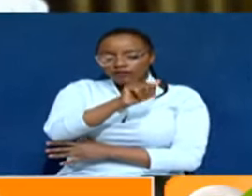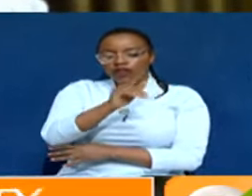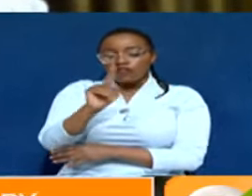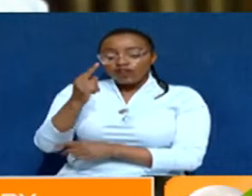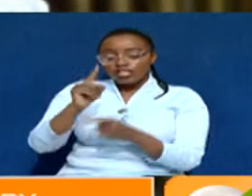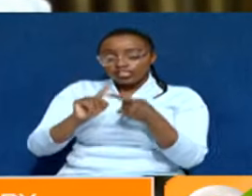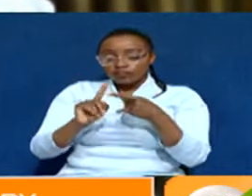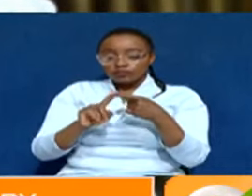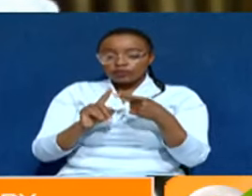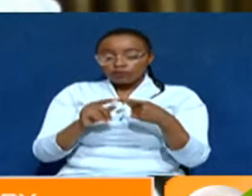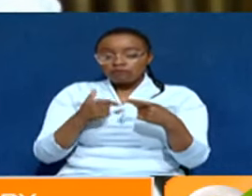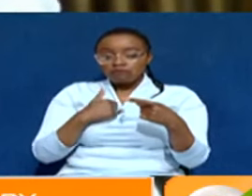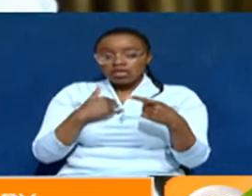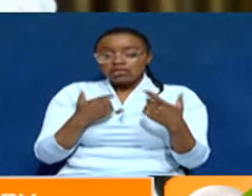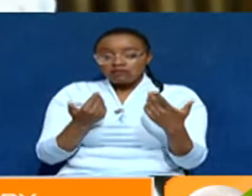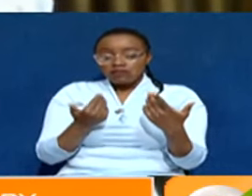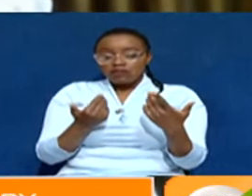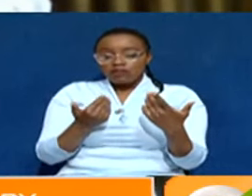like to